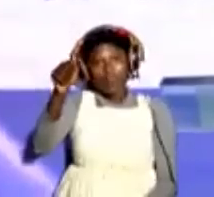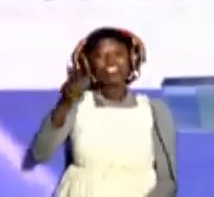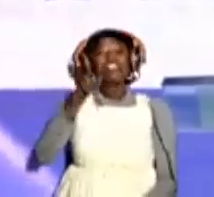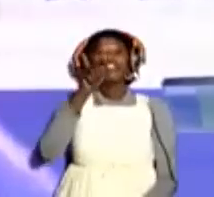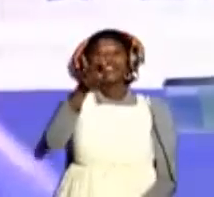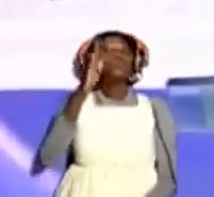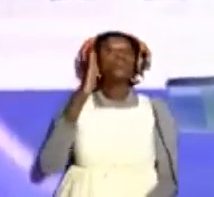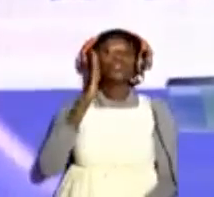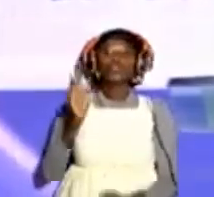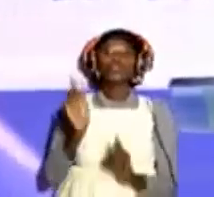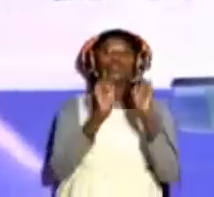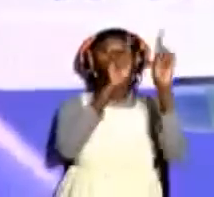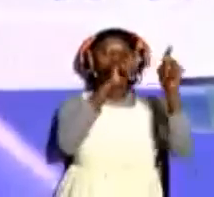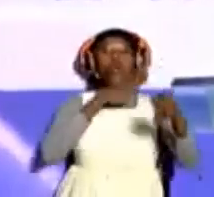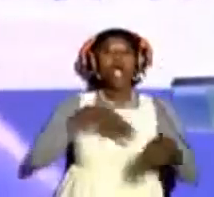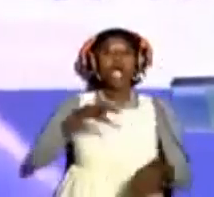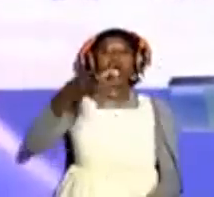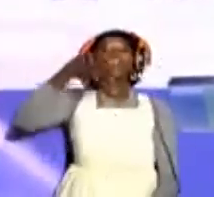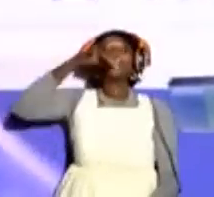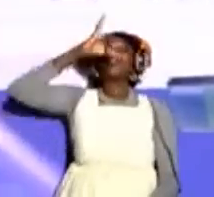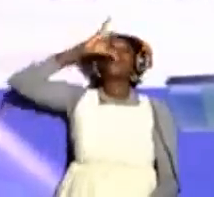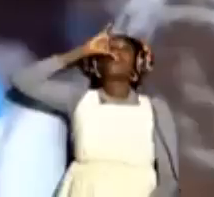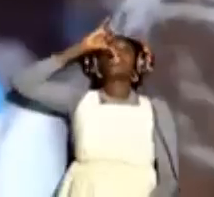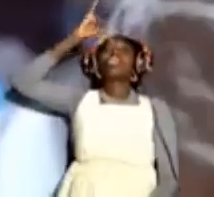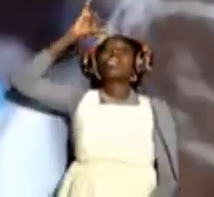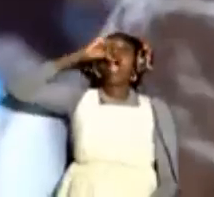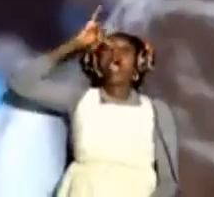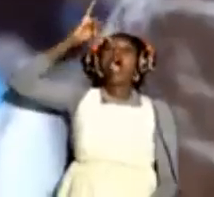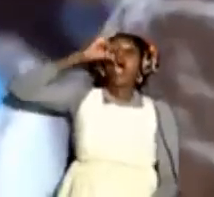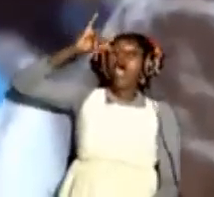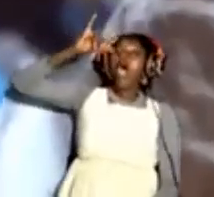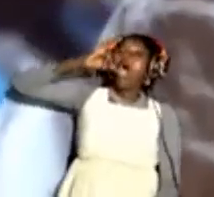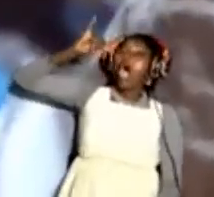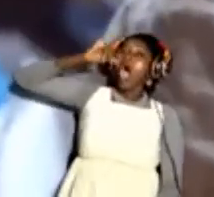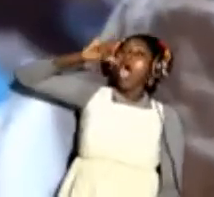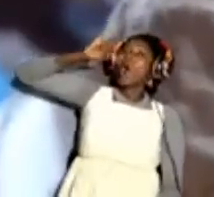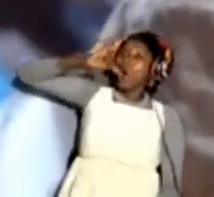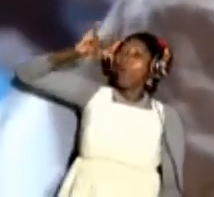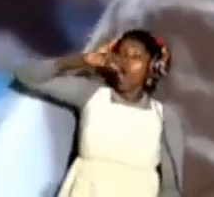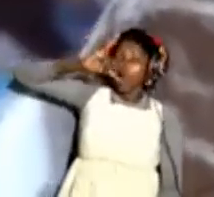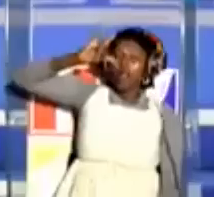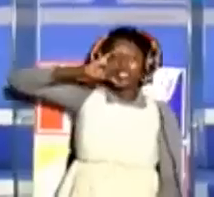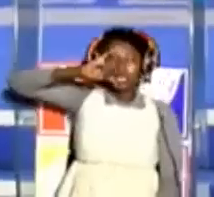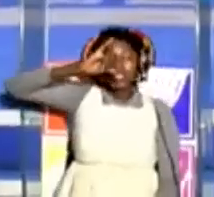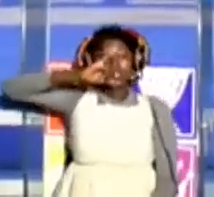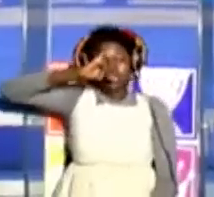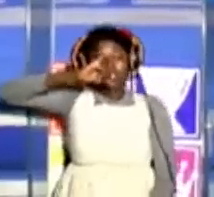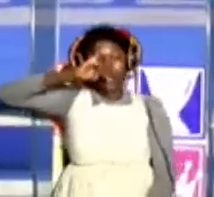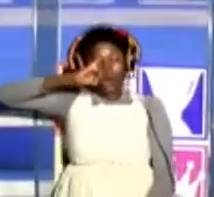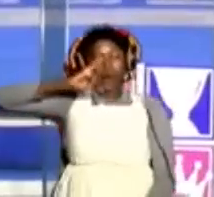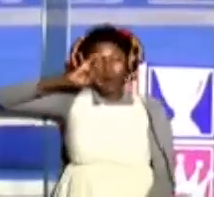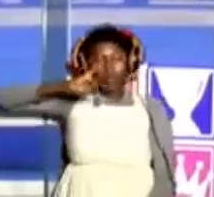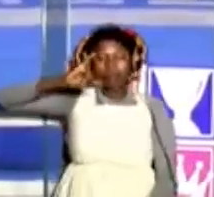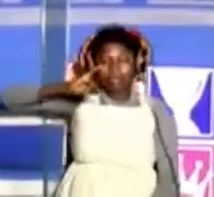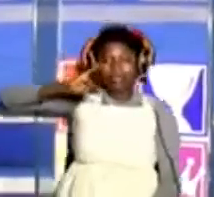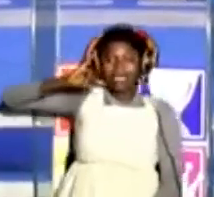that you should go and drink strong ogogoro.